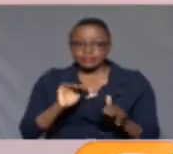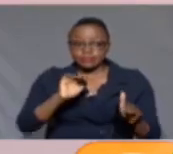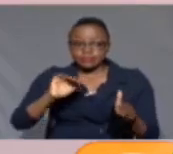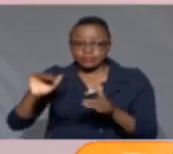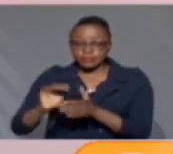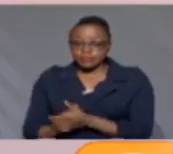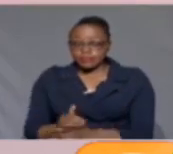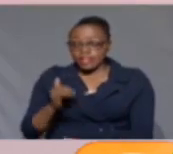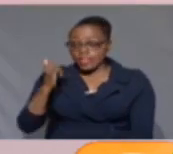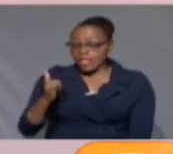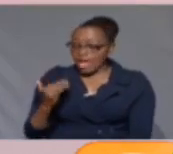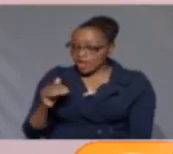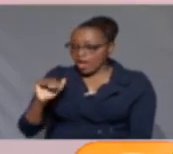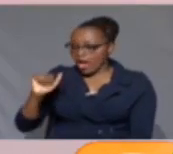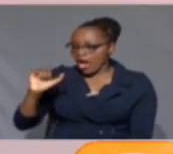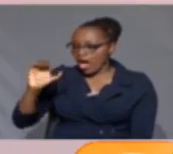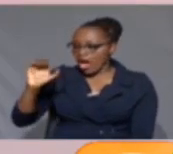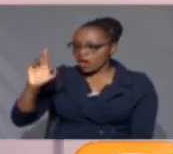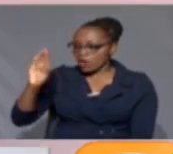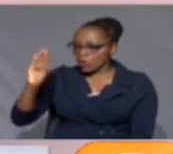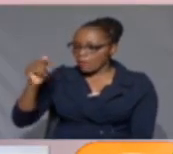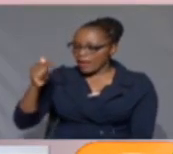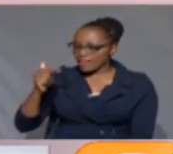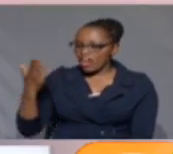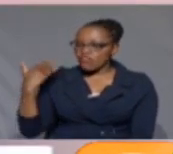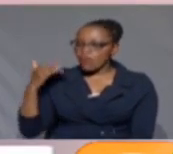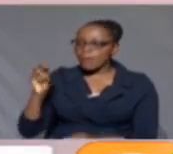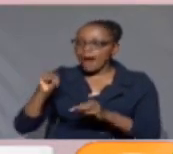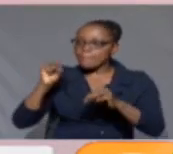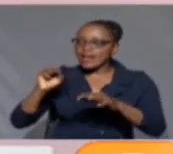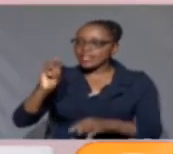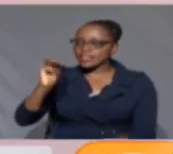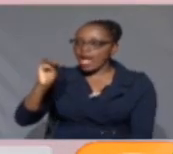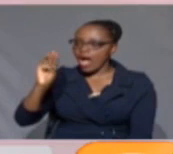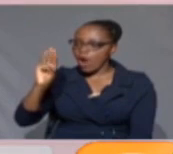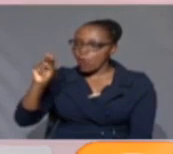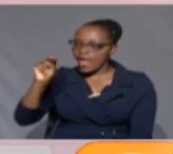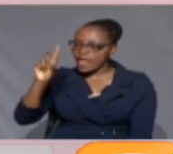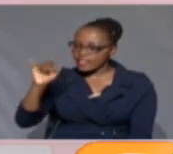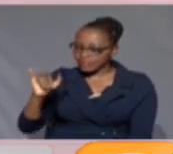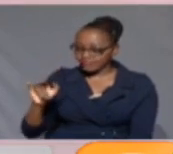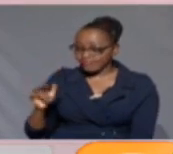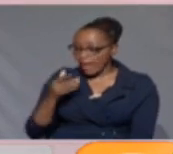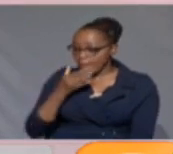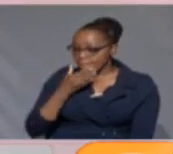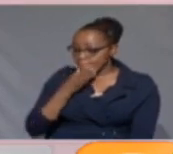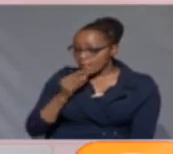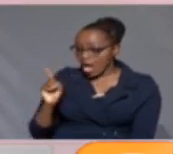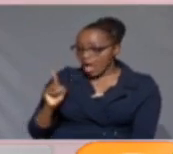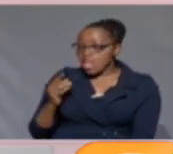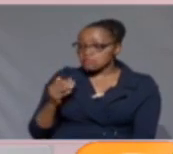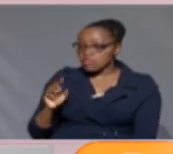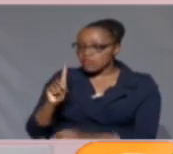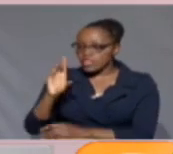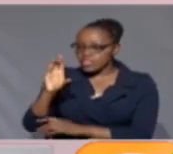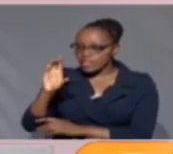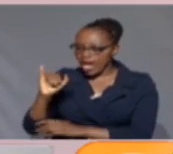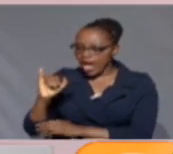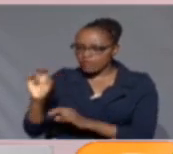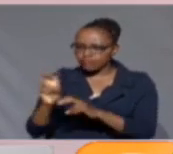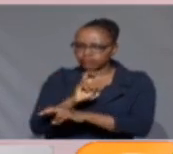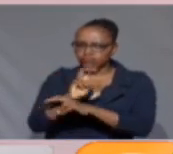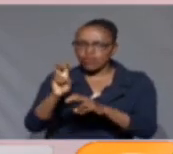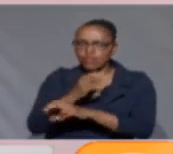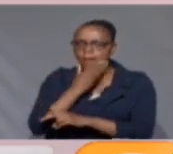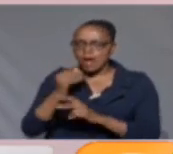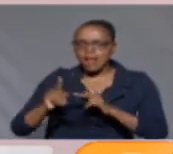And young acrobat Wendy Waeni's former manager, Joseph Mwangi Nduta, who is wanted by DCI, is a man on